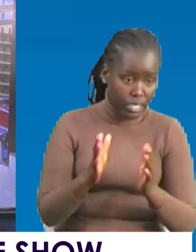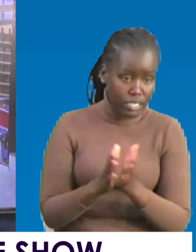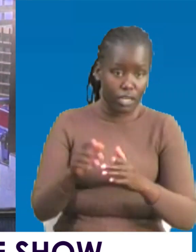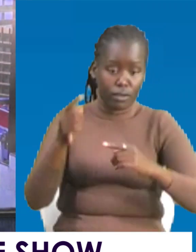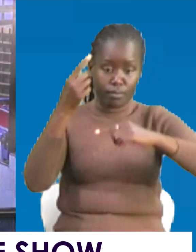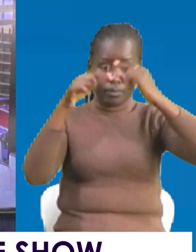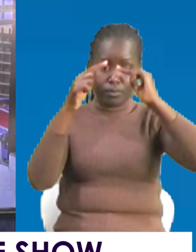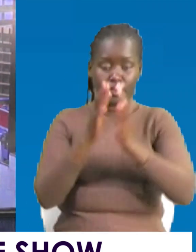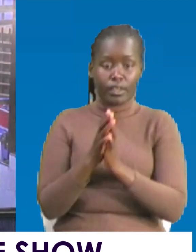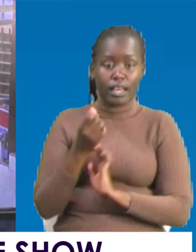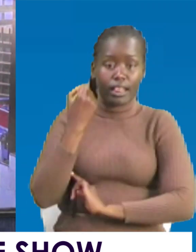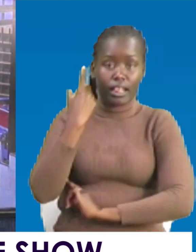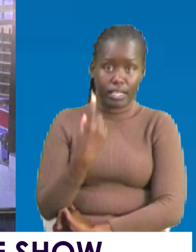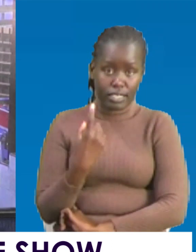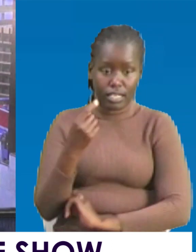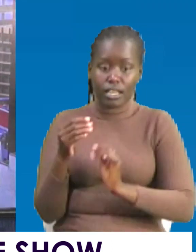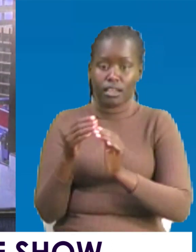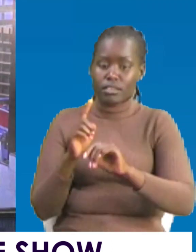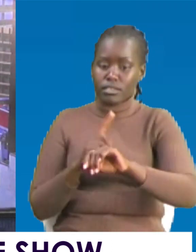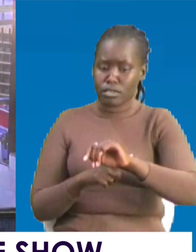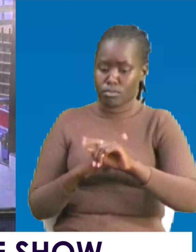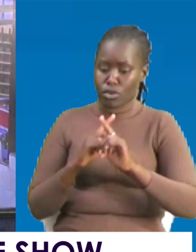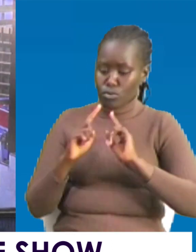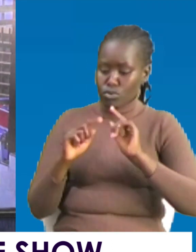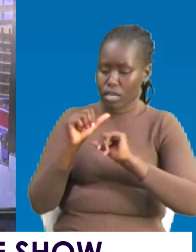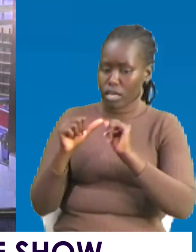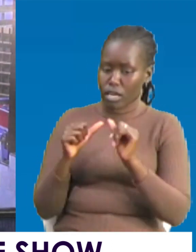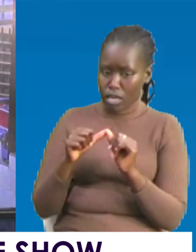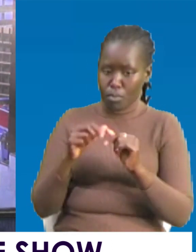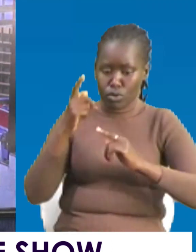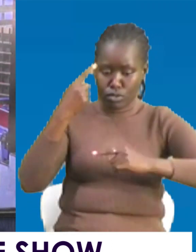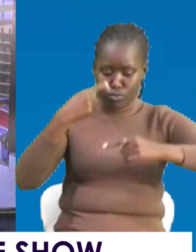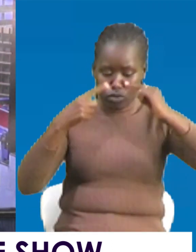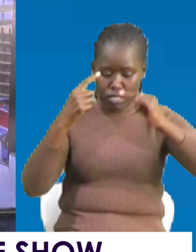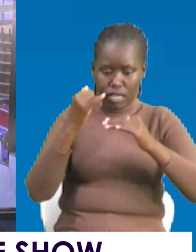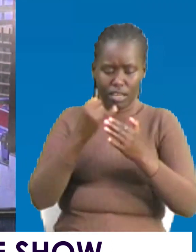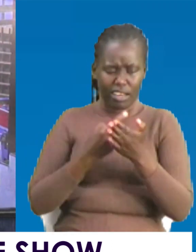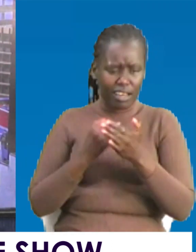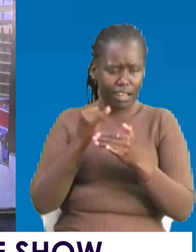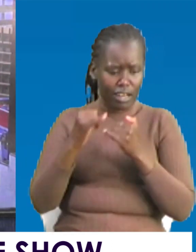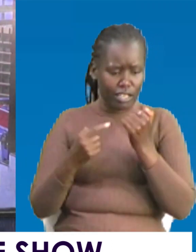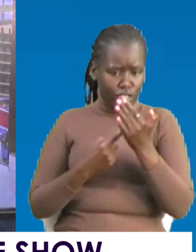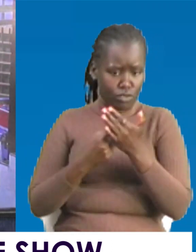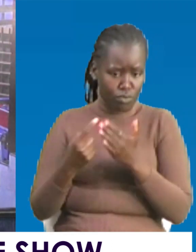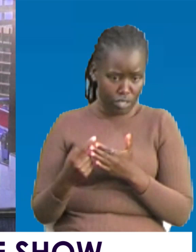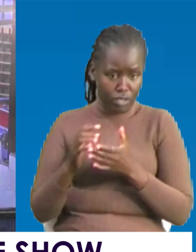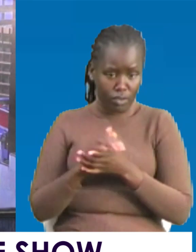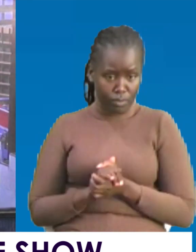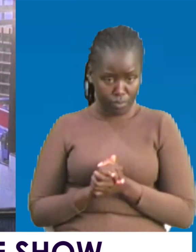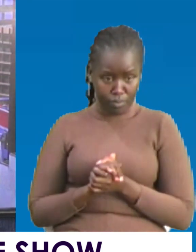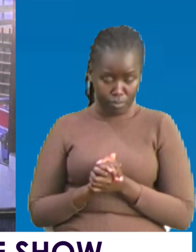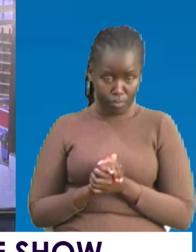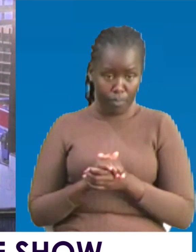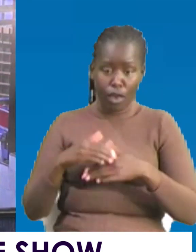prosperity. They understand it. And when I was talking about prosperity last week, there were comments from some of